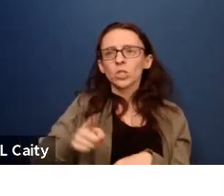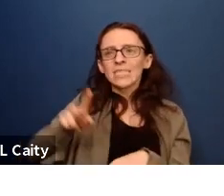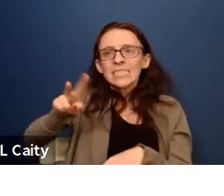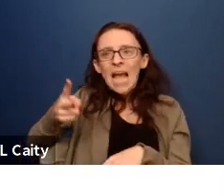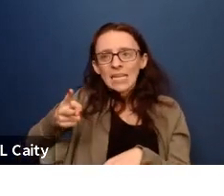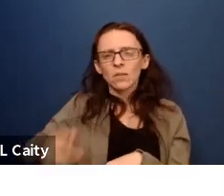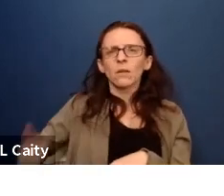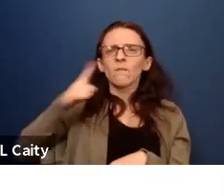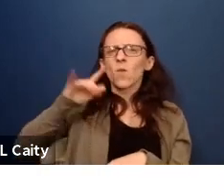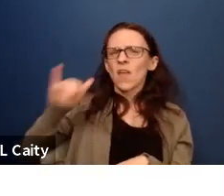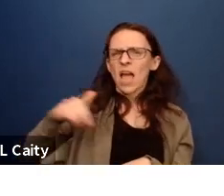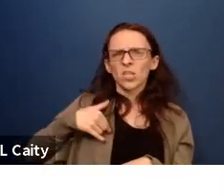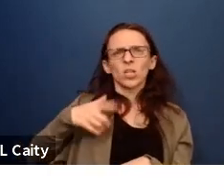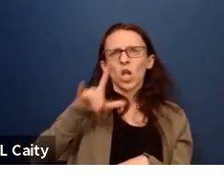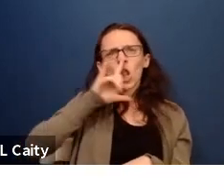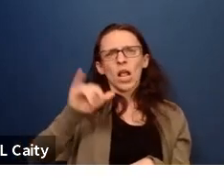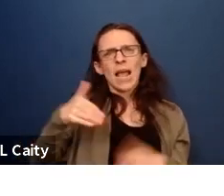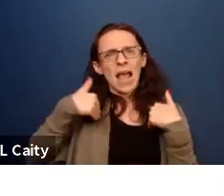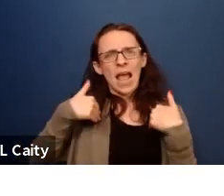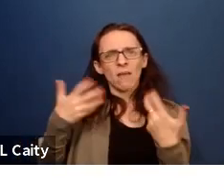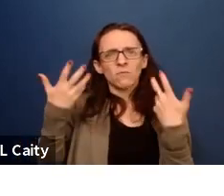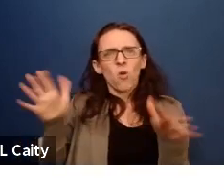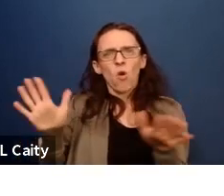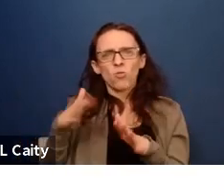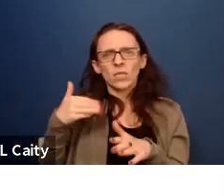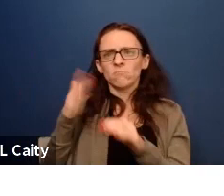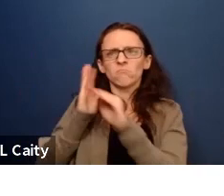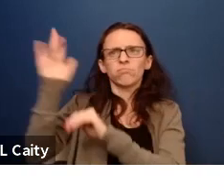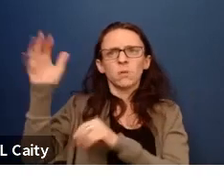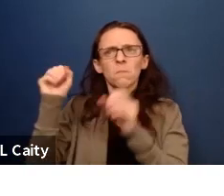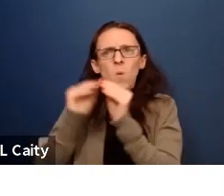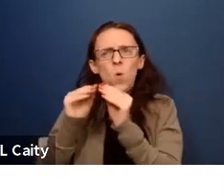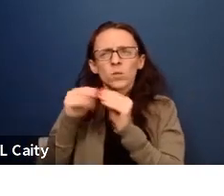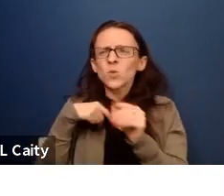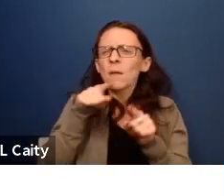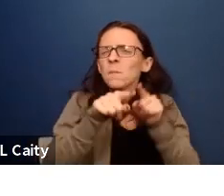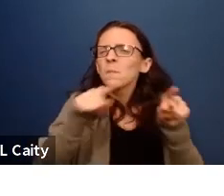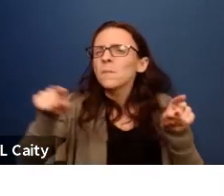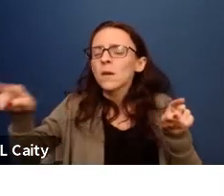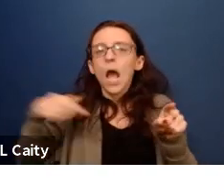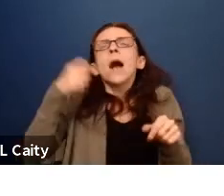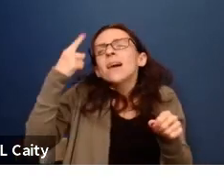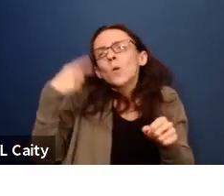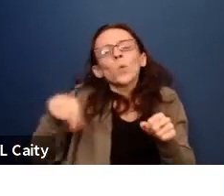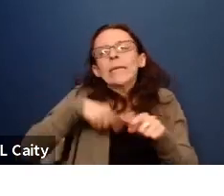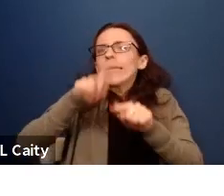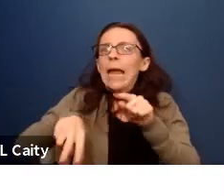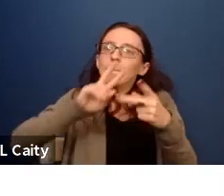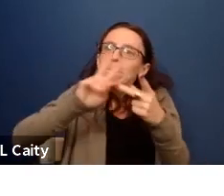right? And I just, I completely get that there's no way to cut this perfectly